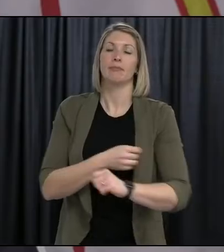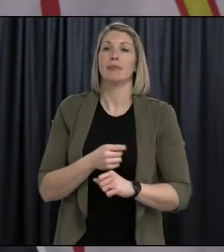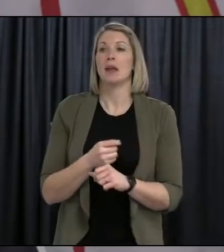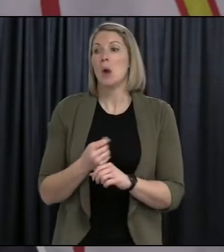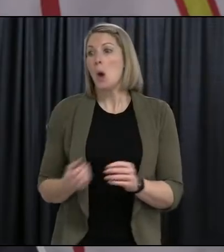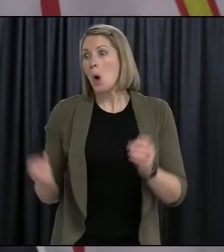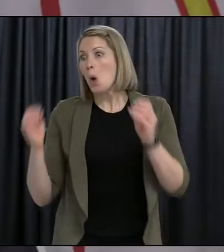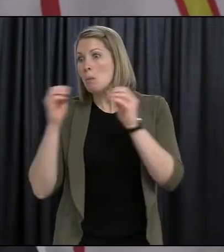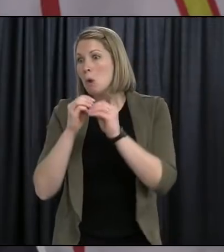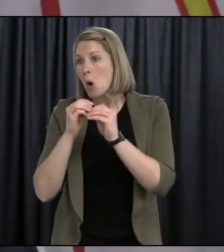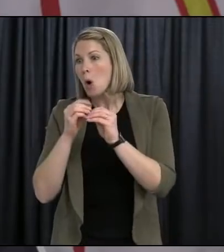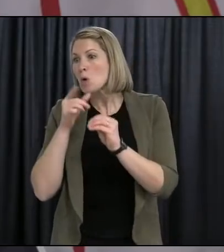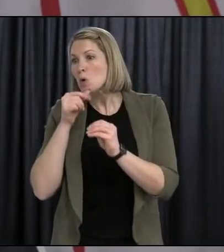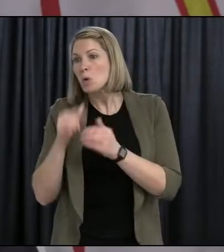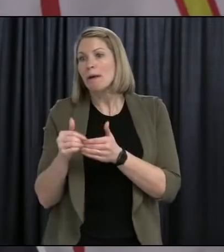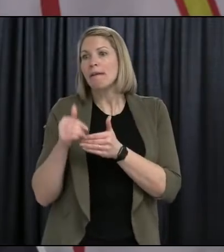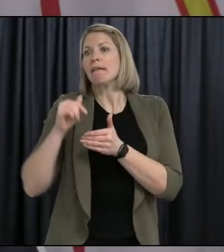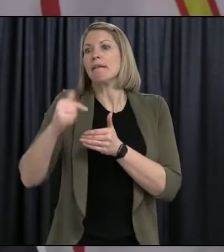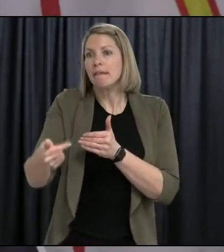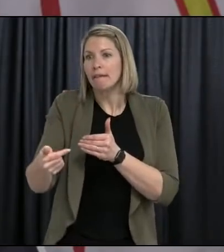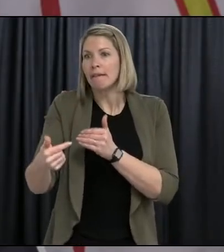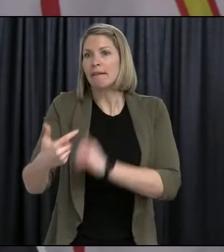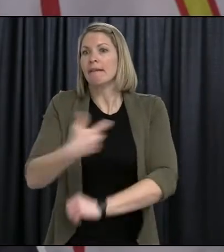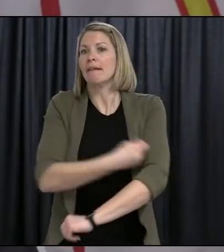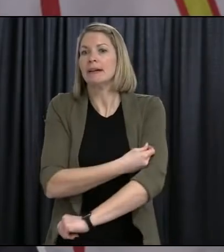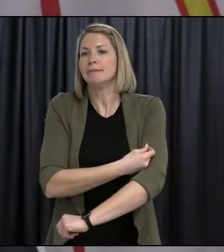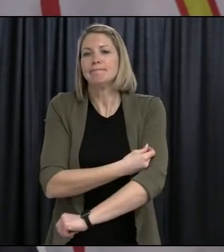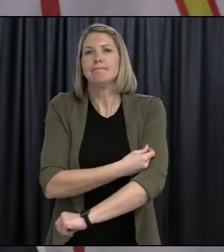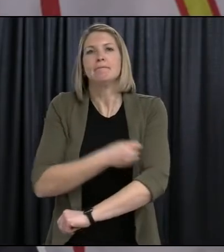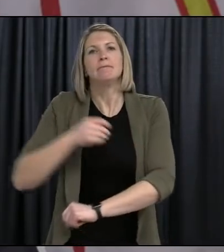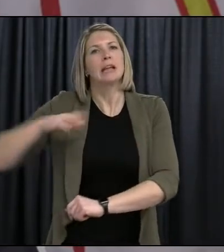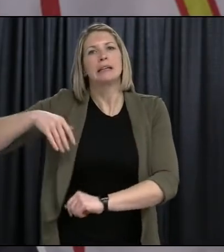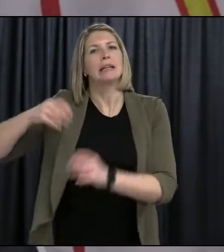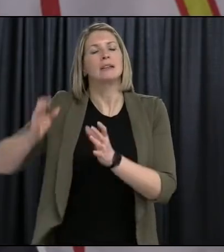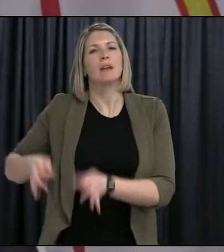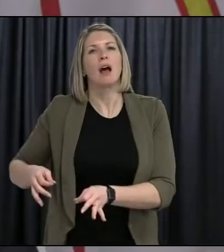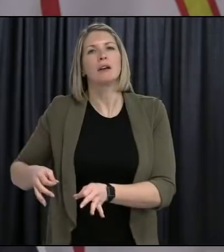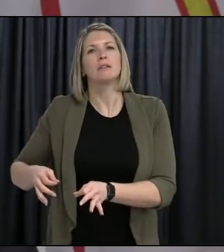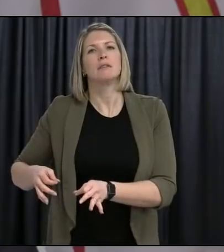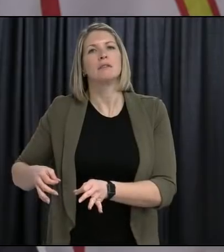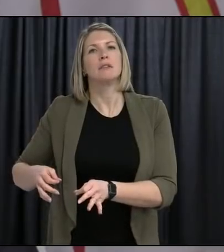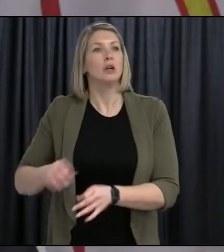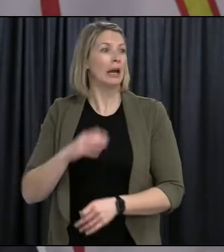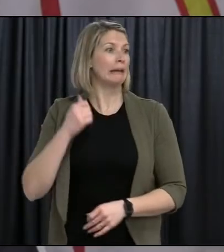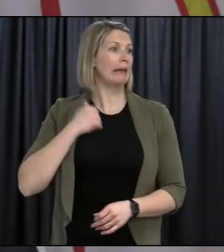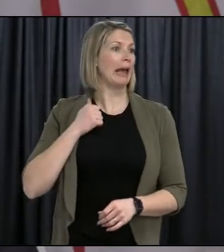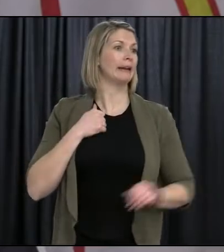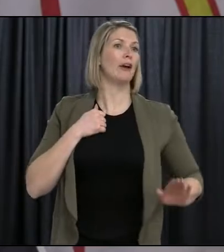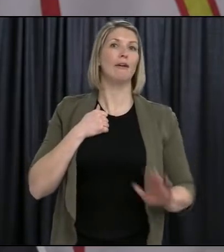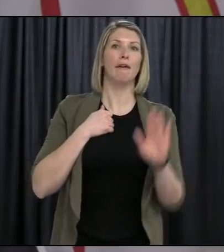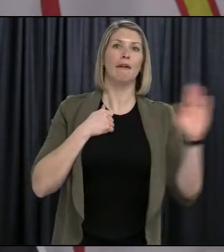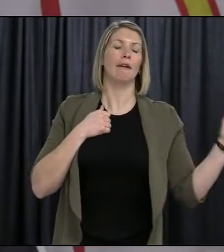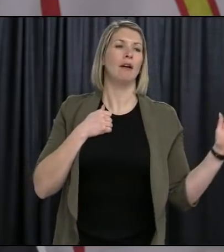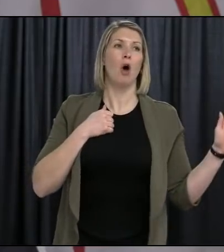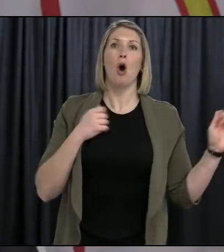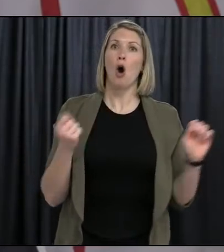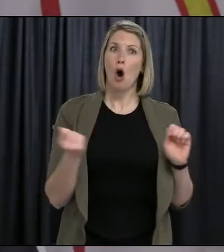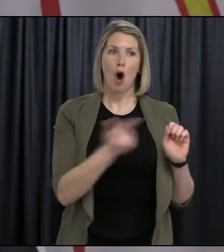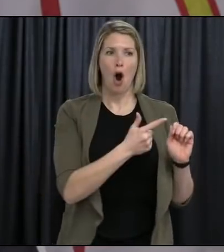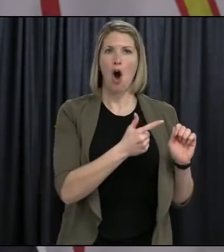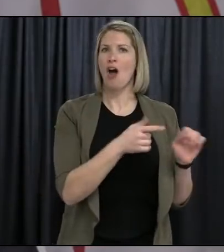been made at this point, I don't think anywhere, but and certainly the delay in vaccine supply